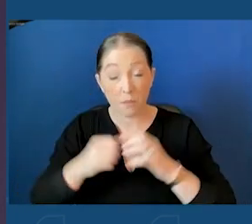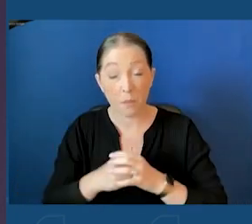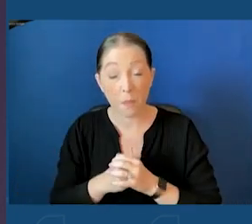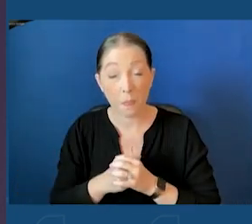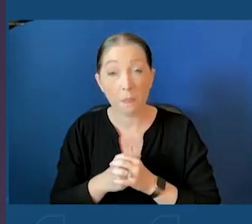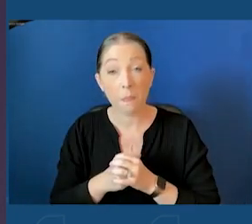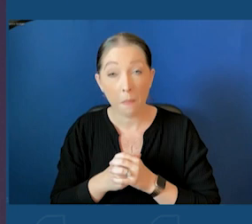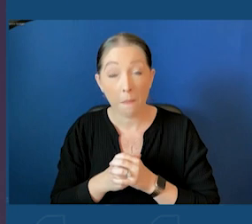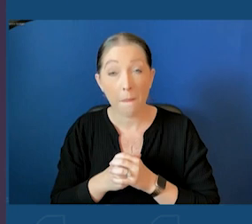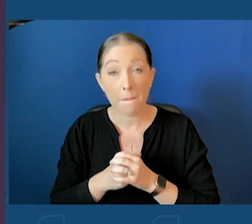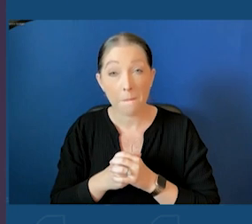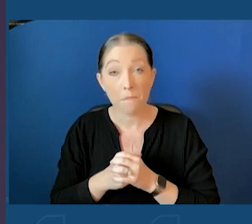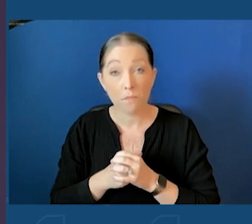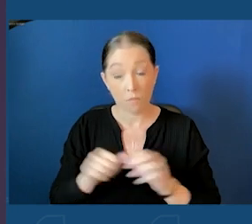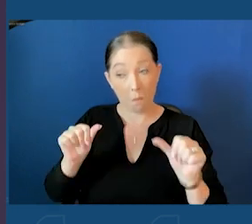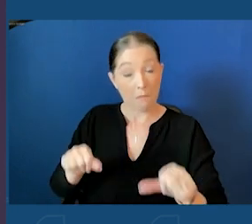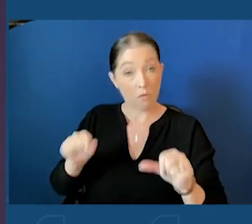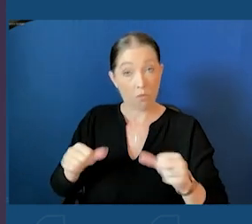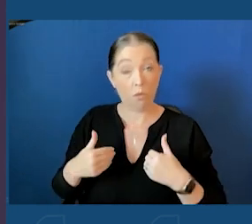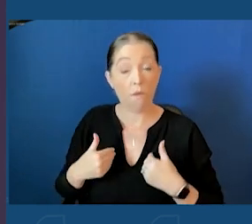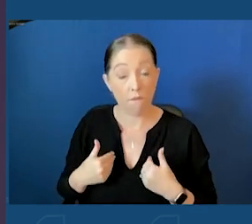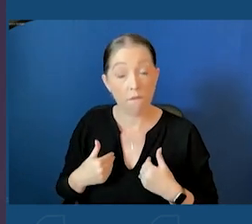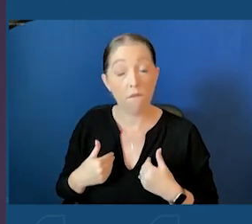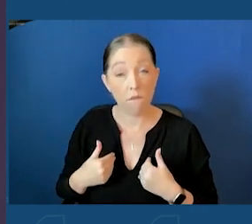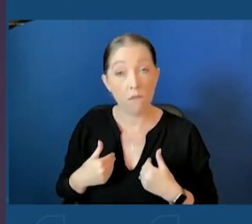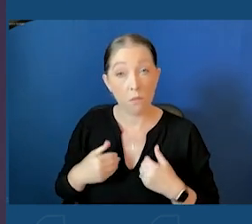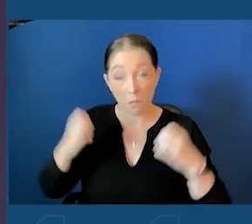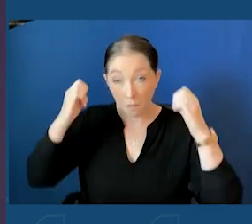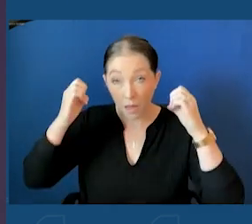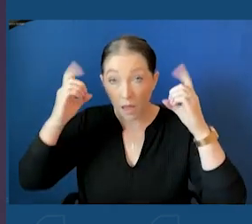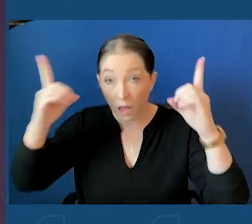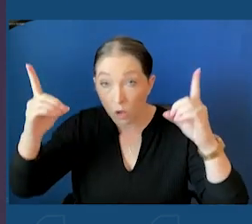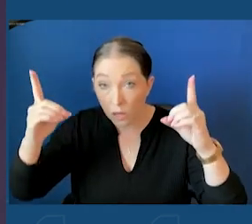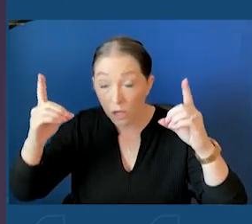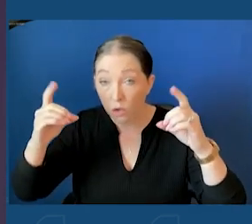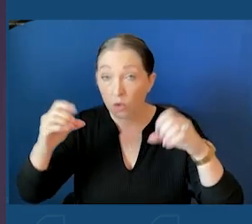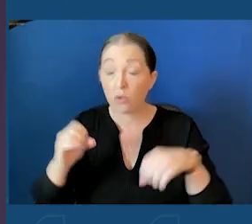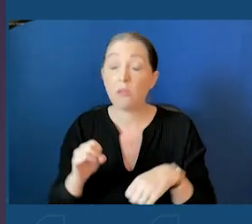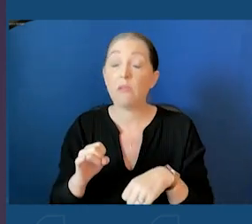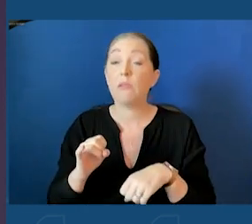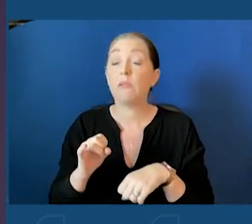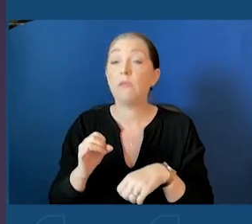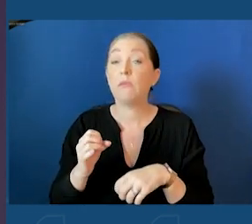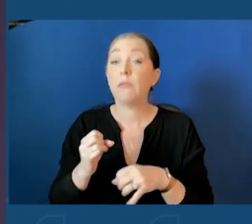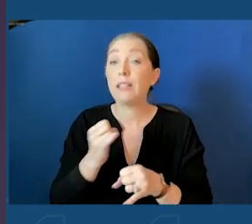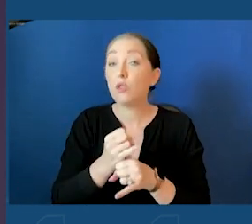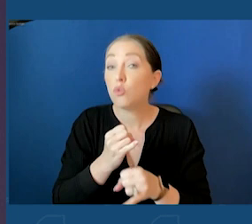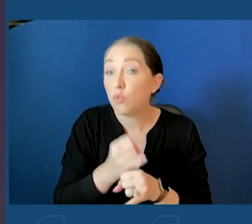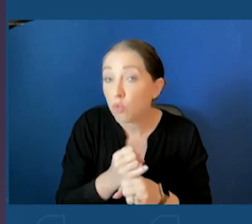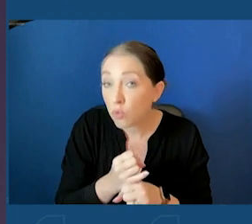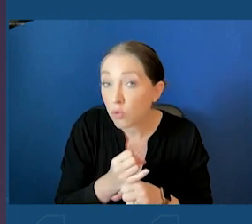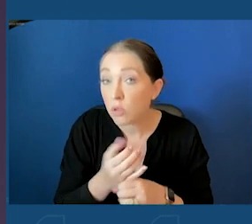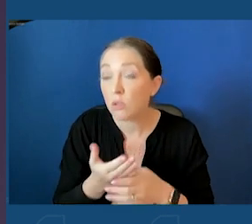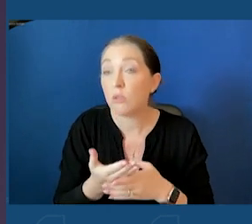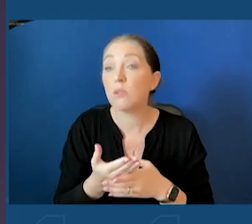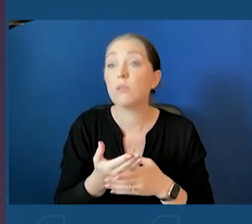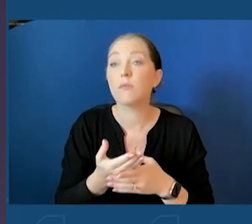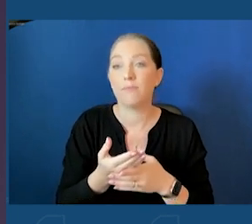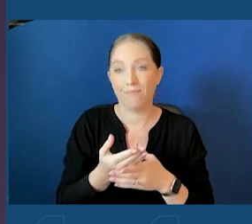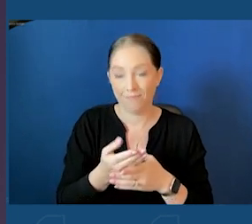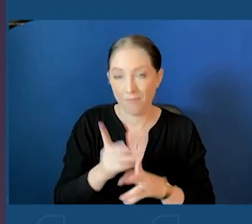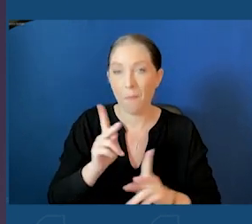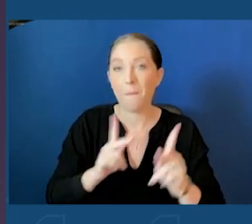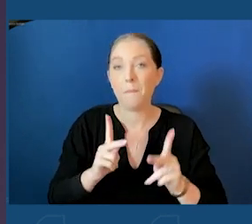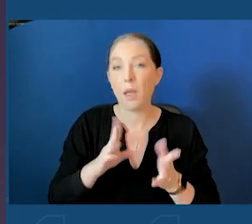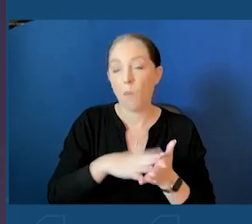has great potential, but educational institutions can also be places where people learn to hate.